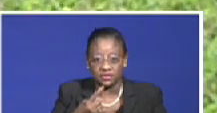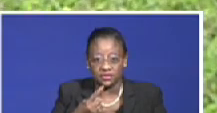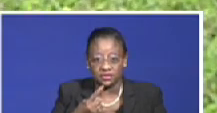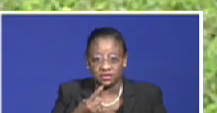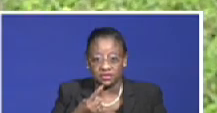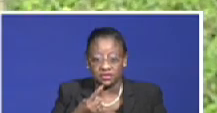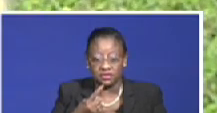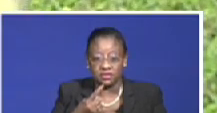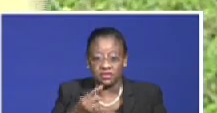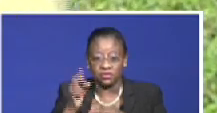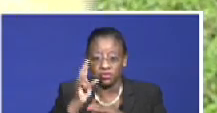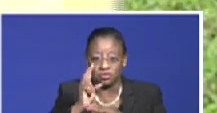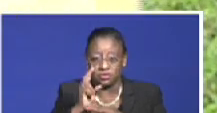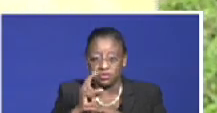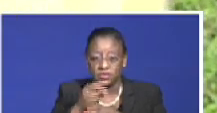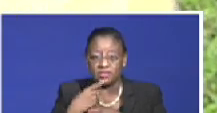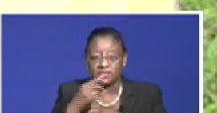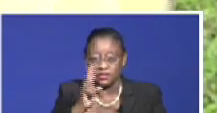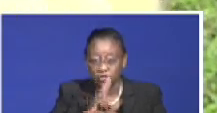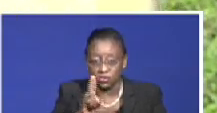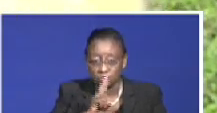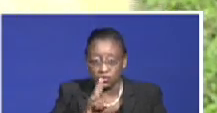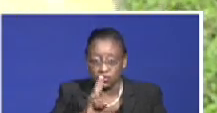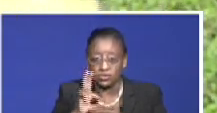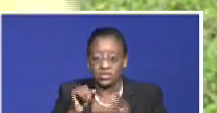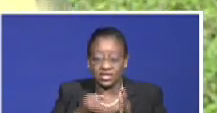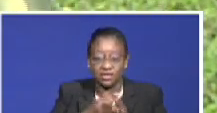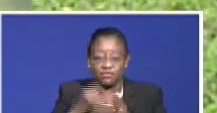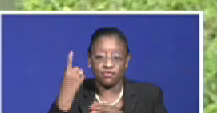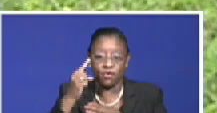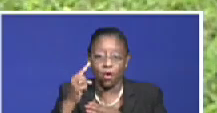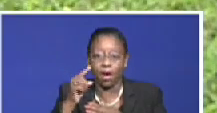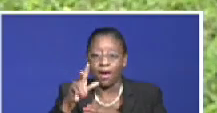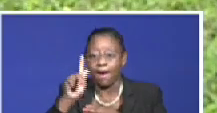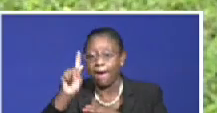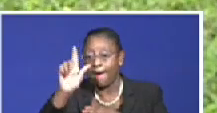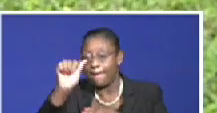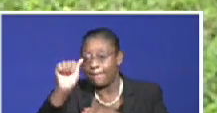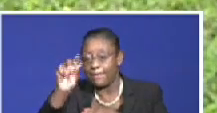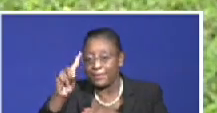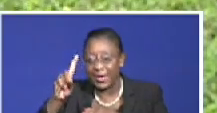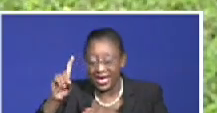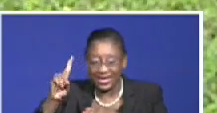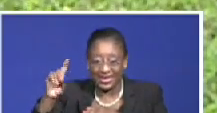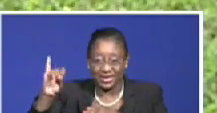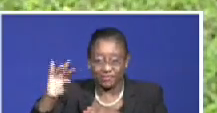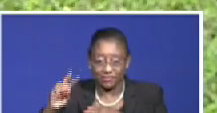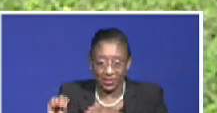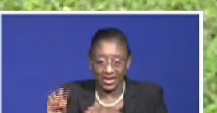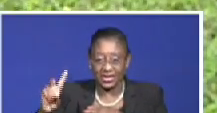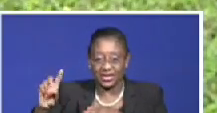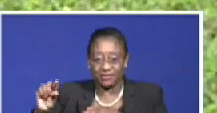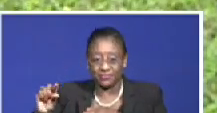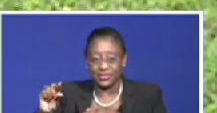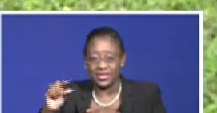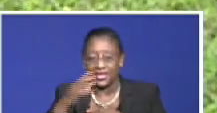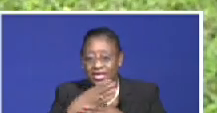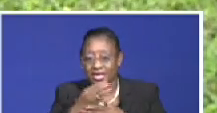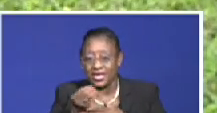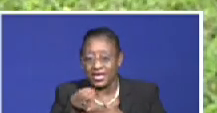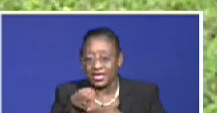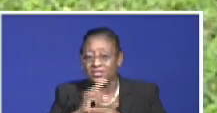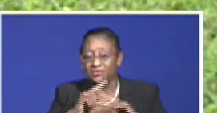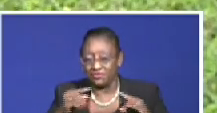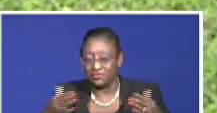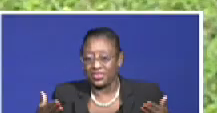protection, they also use it for potting. They use it for even in the hospitals. So all of those places are the end